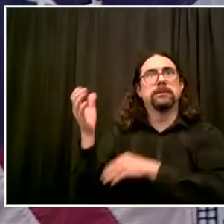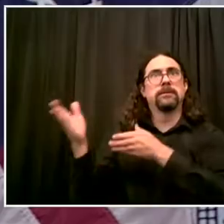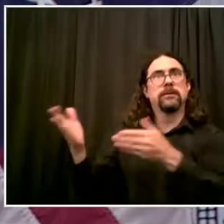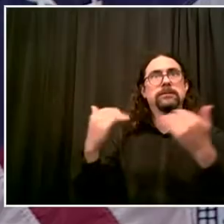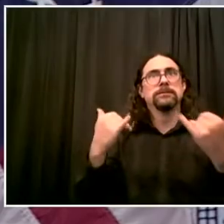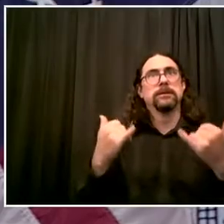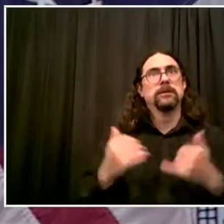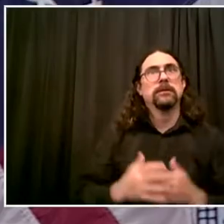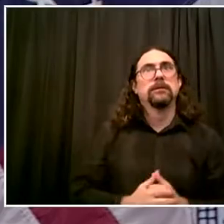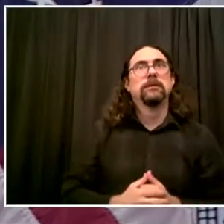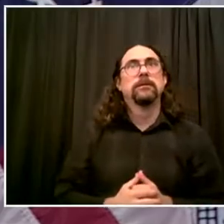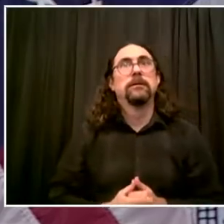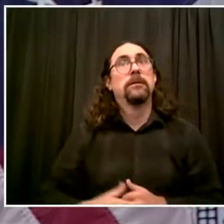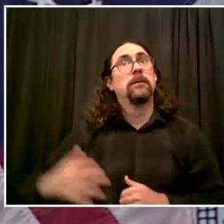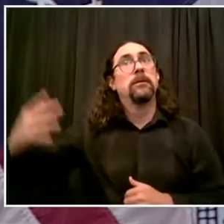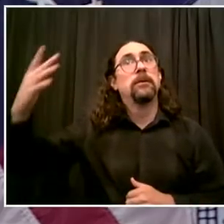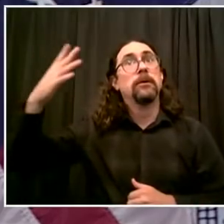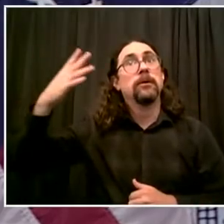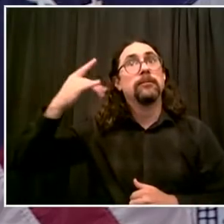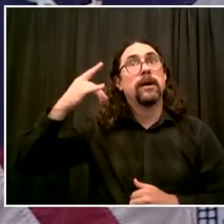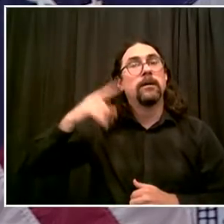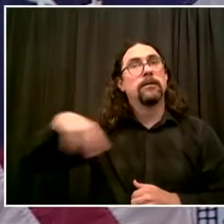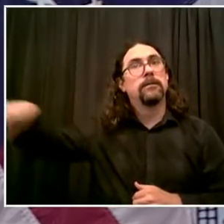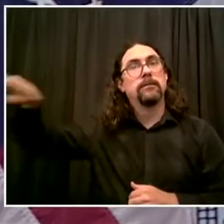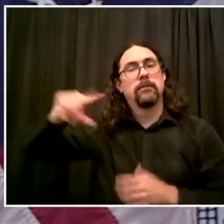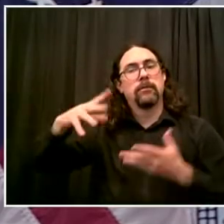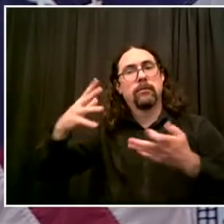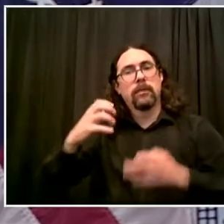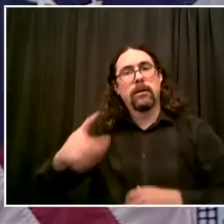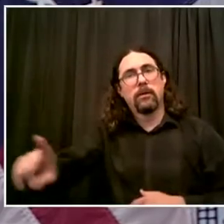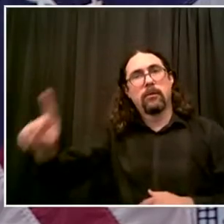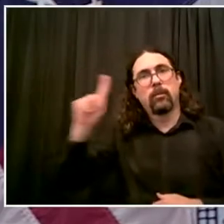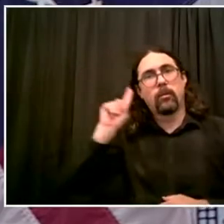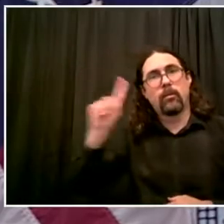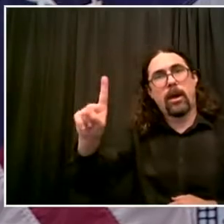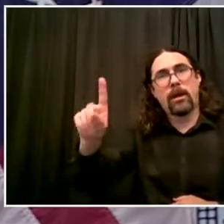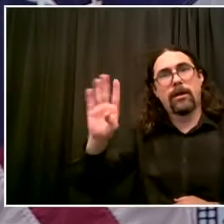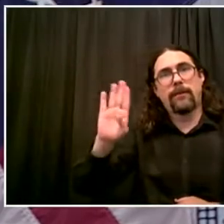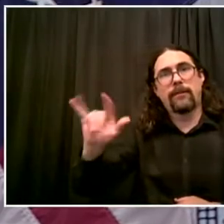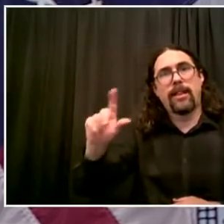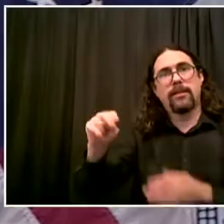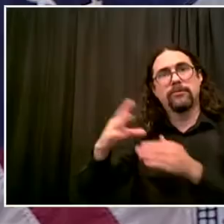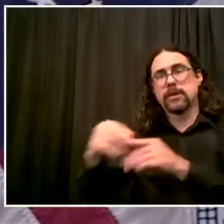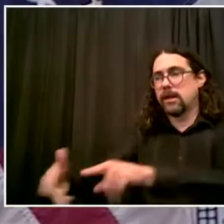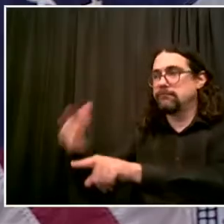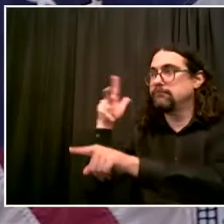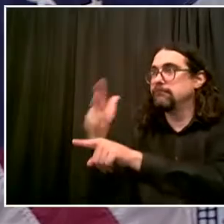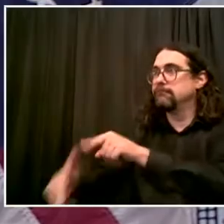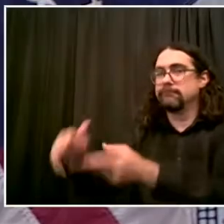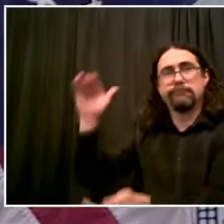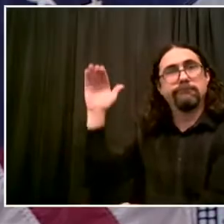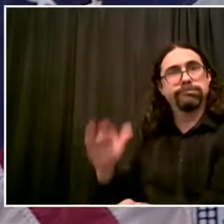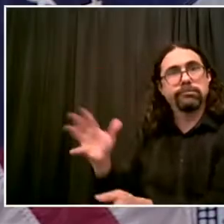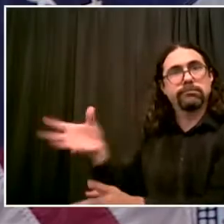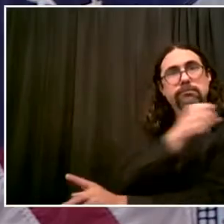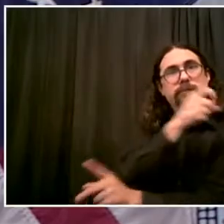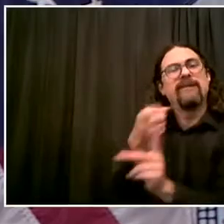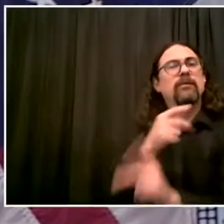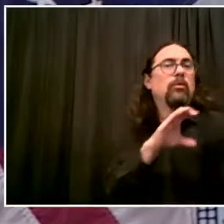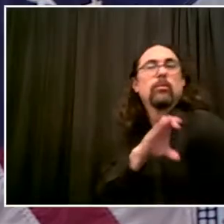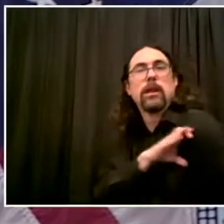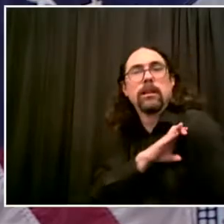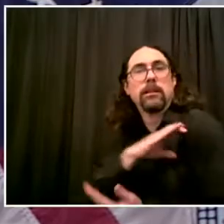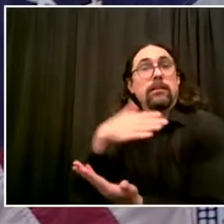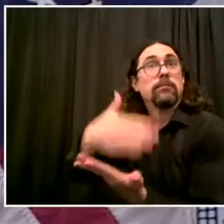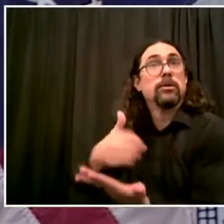to $1 billion? Is that realistic? It's an important question, Matt, so I'm going to talk about the budget and then